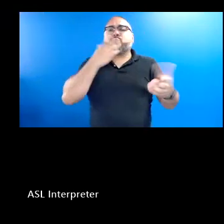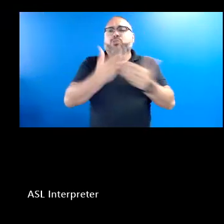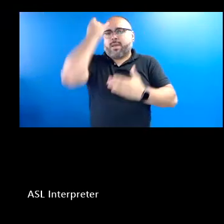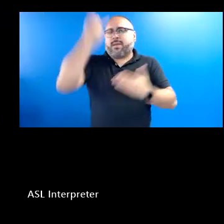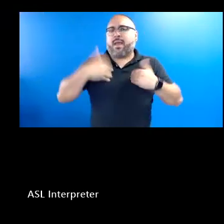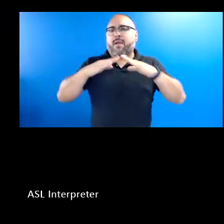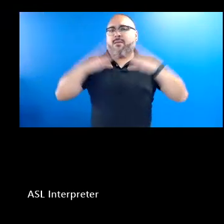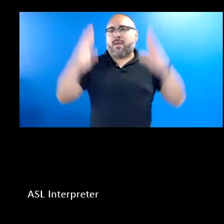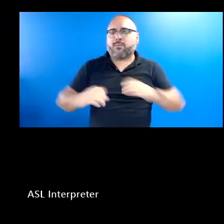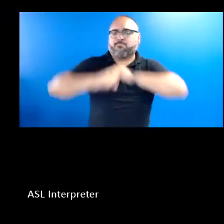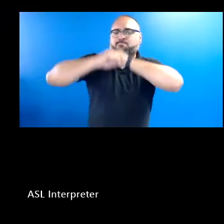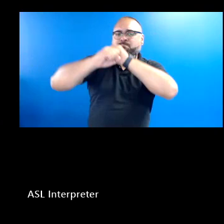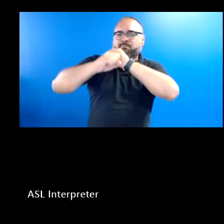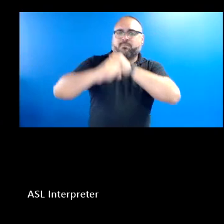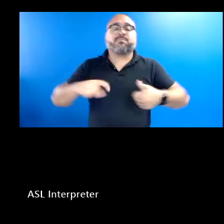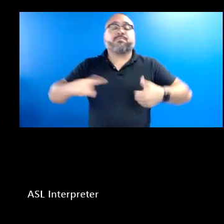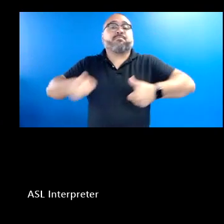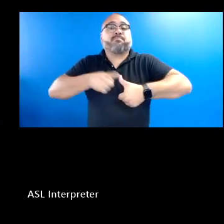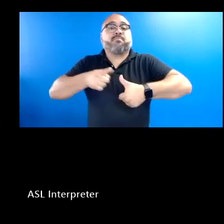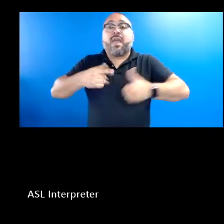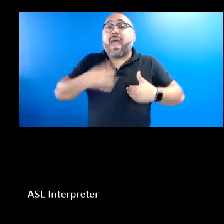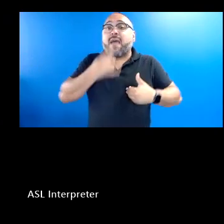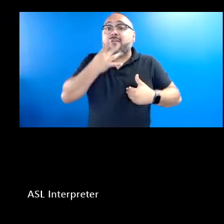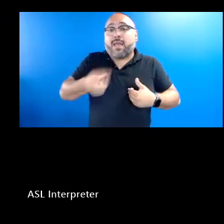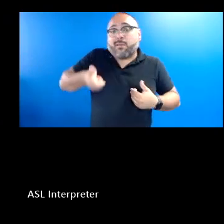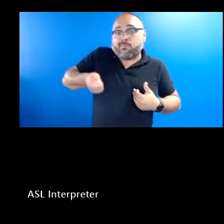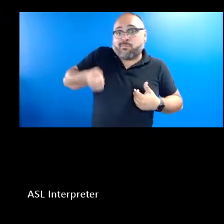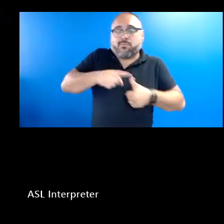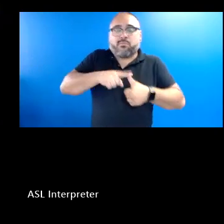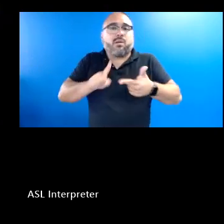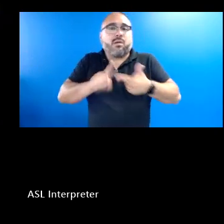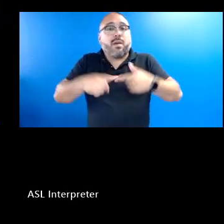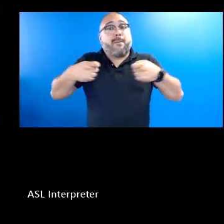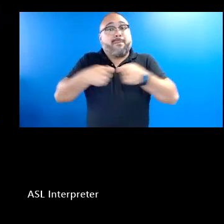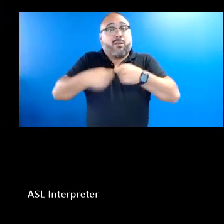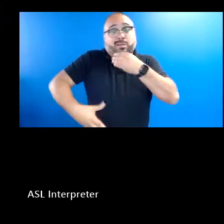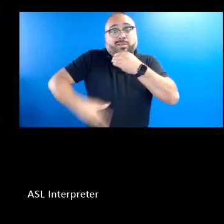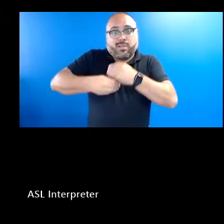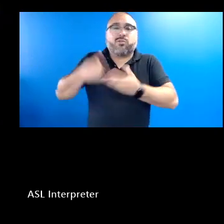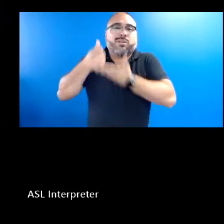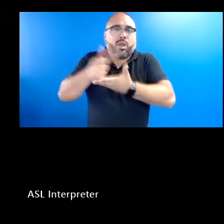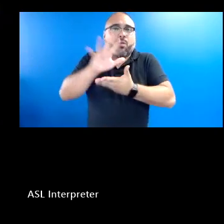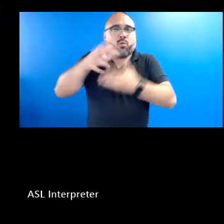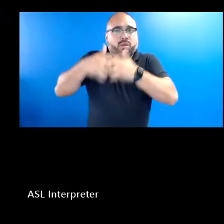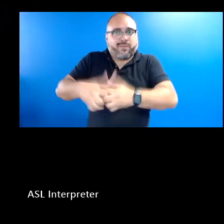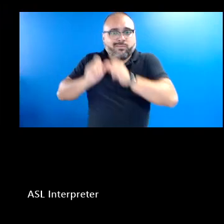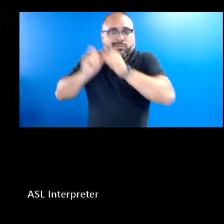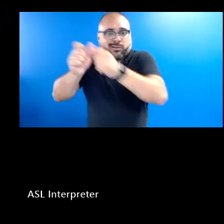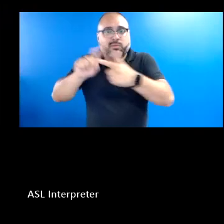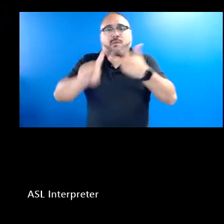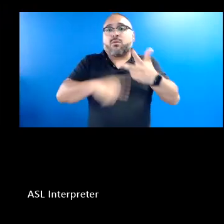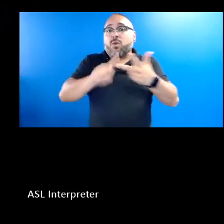backup lighting and flashlights, a stock of extra batteries to keep your devices powered. Make sure you have non-perishable food items